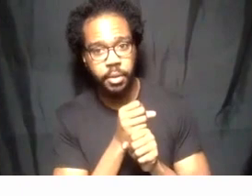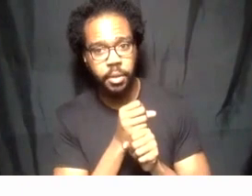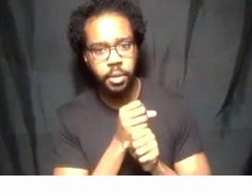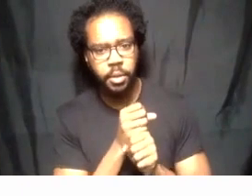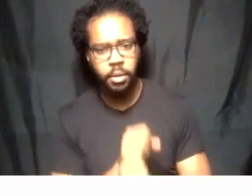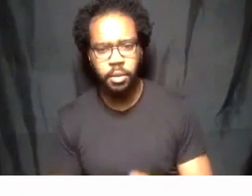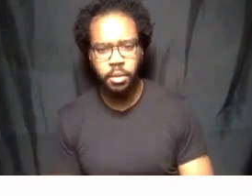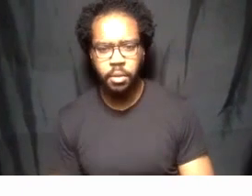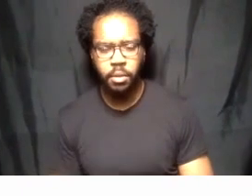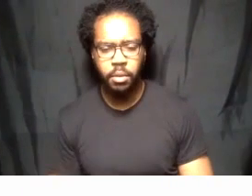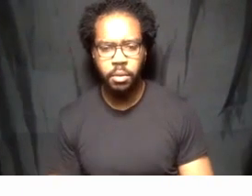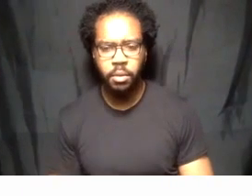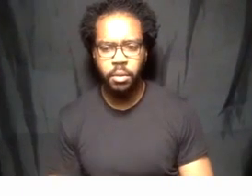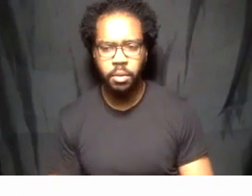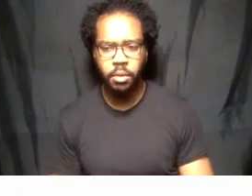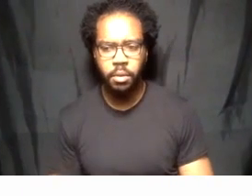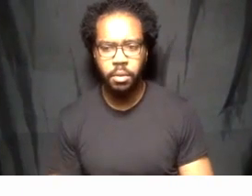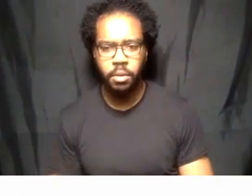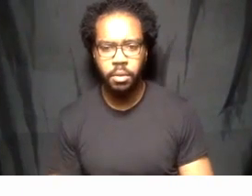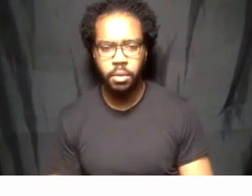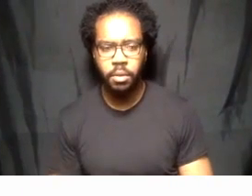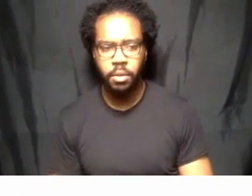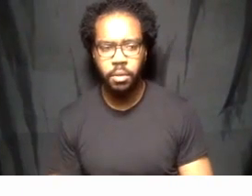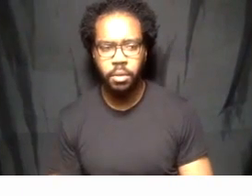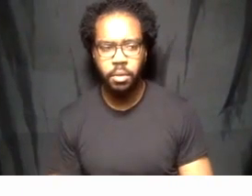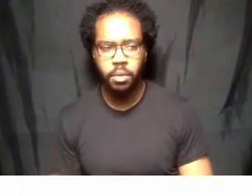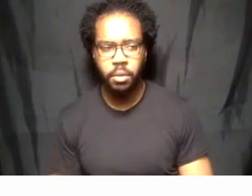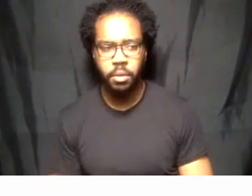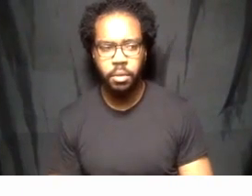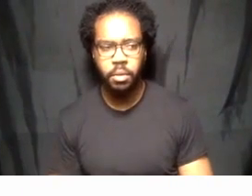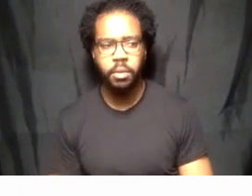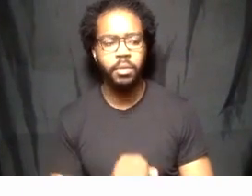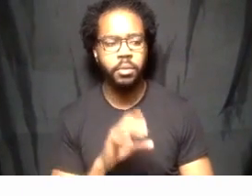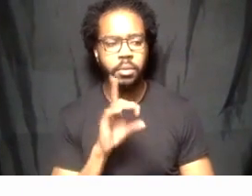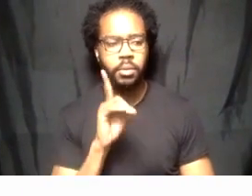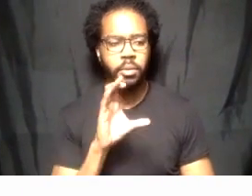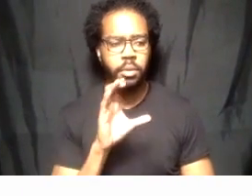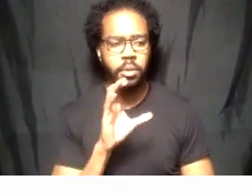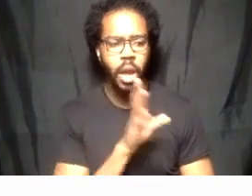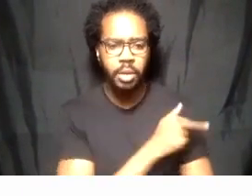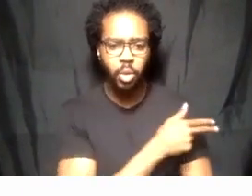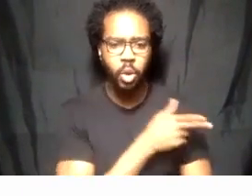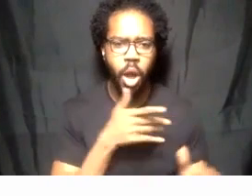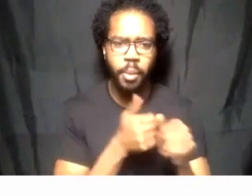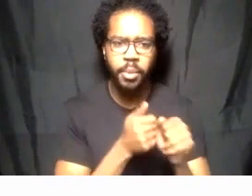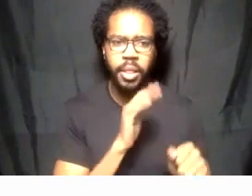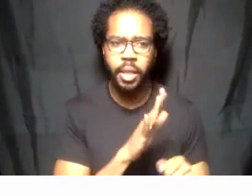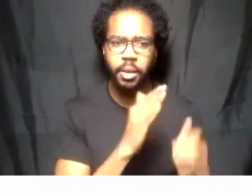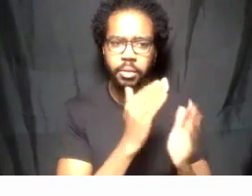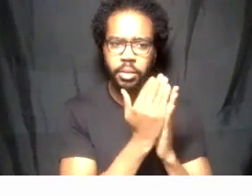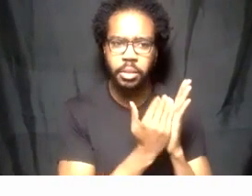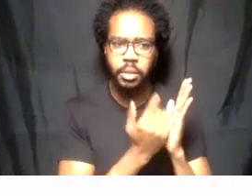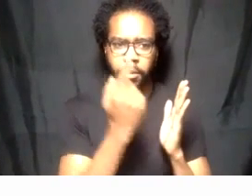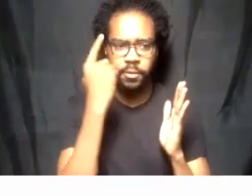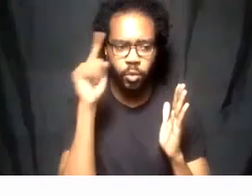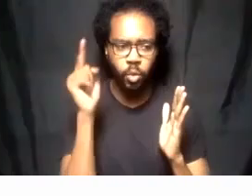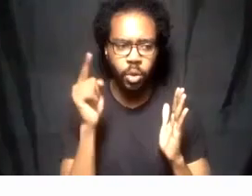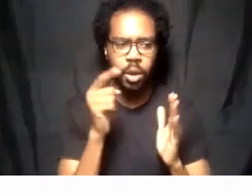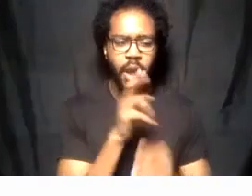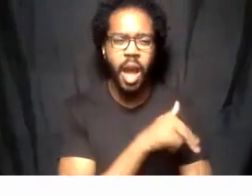Wednesday afternoon, the DC Hospital Association updated its guidance for hospital visitor restrictions for COVID-19